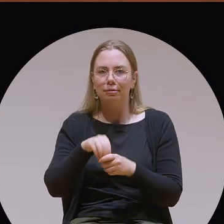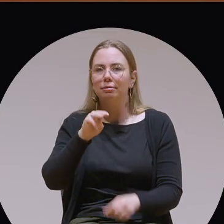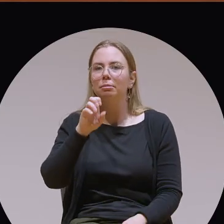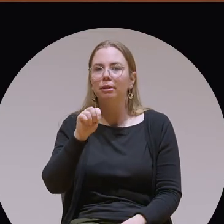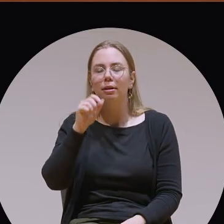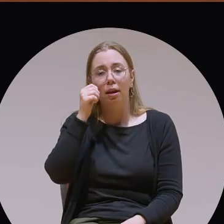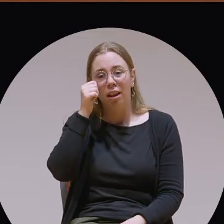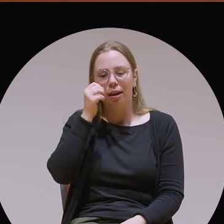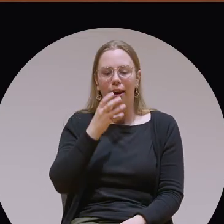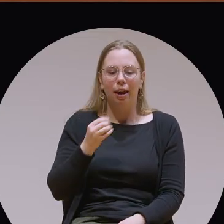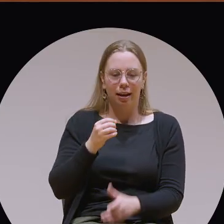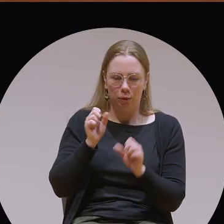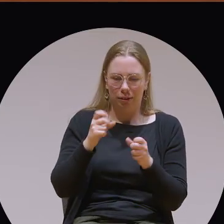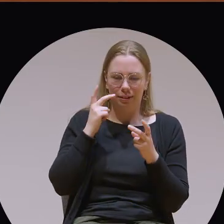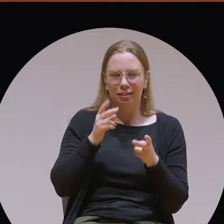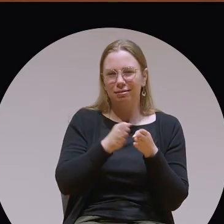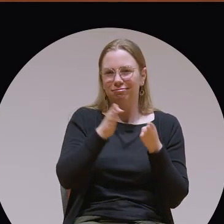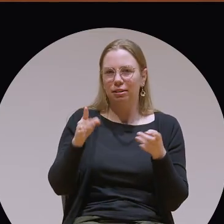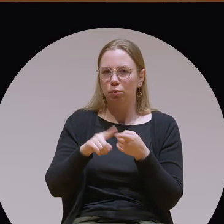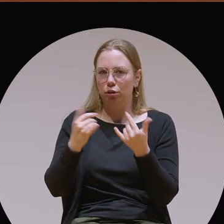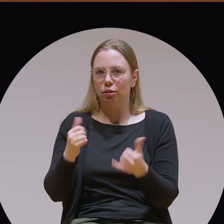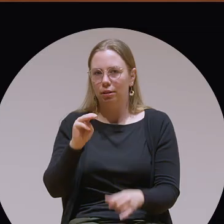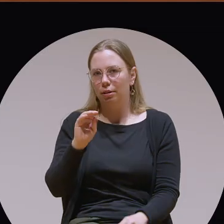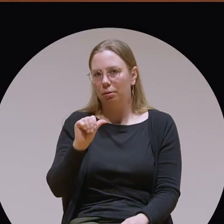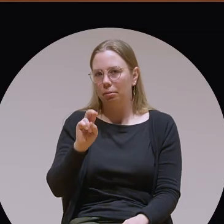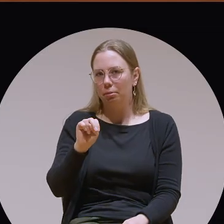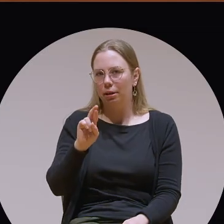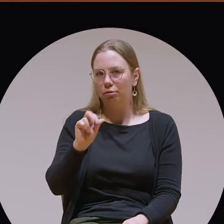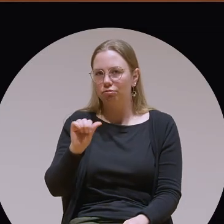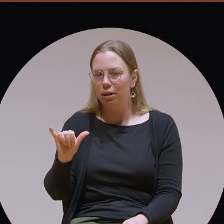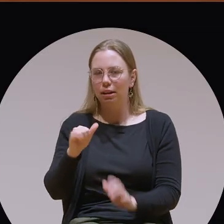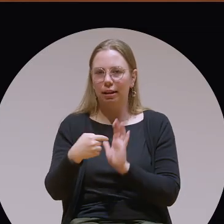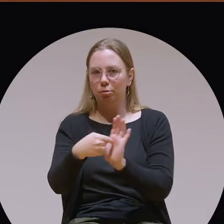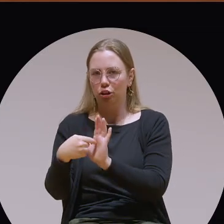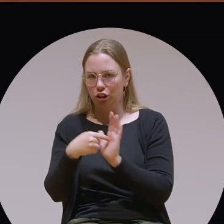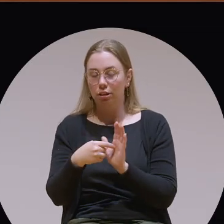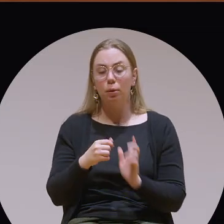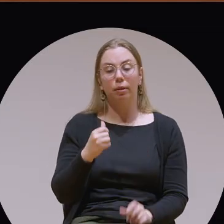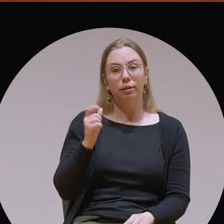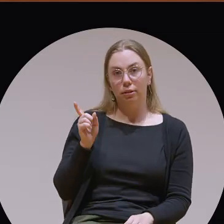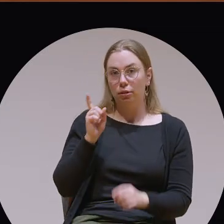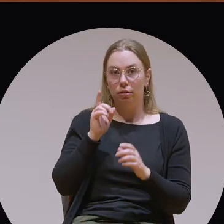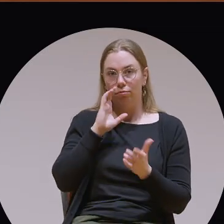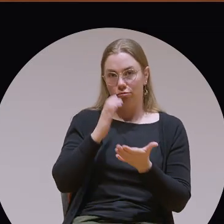to the current Man Ray exhibition. And what this case shows is the result